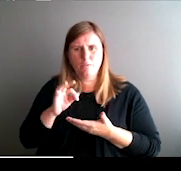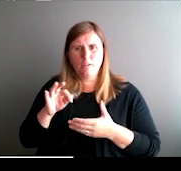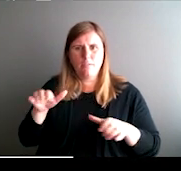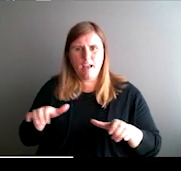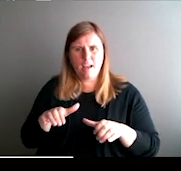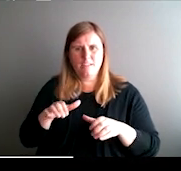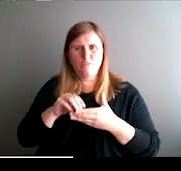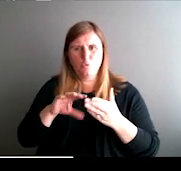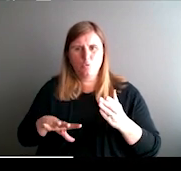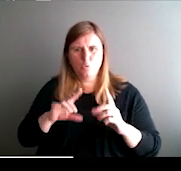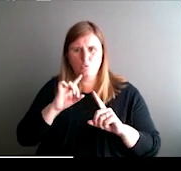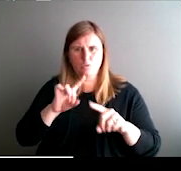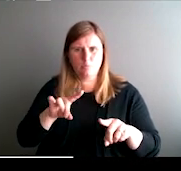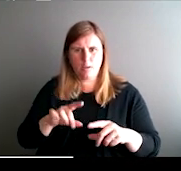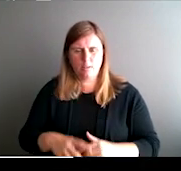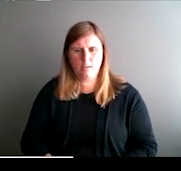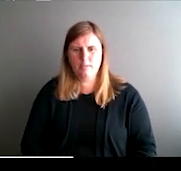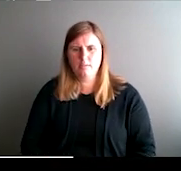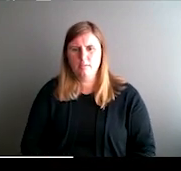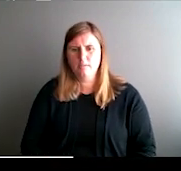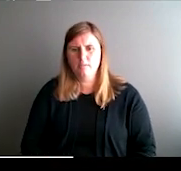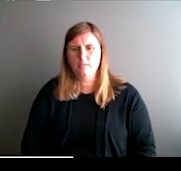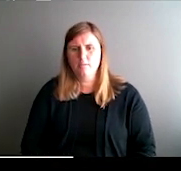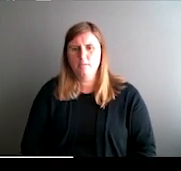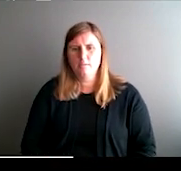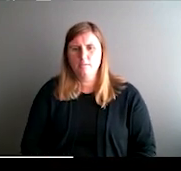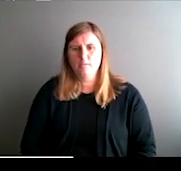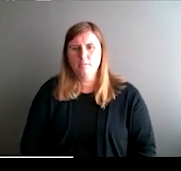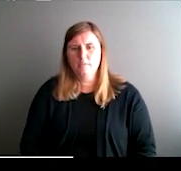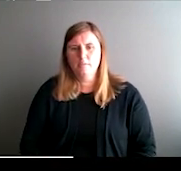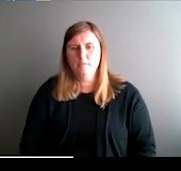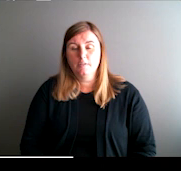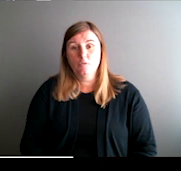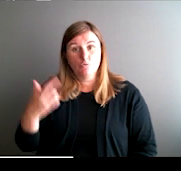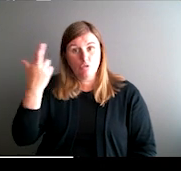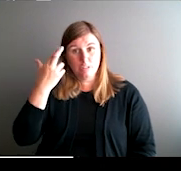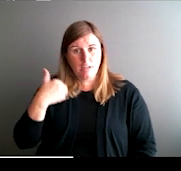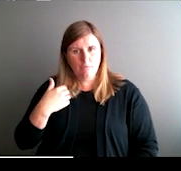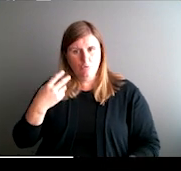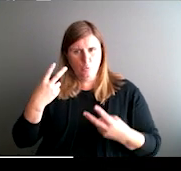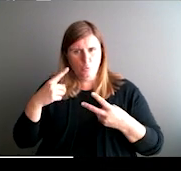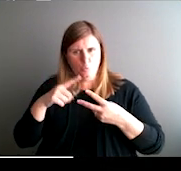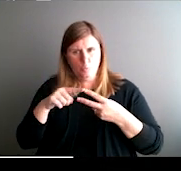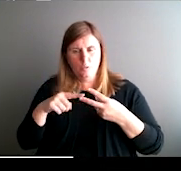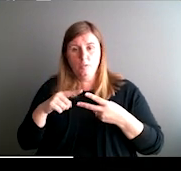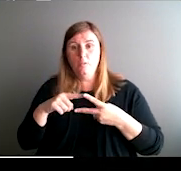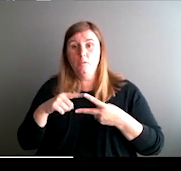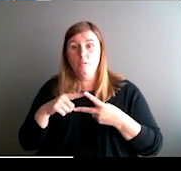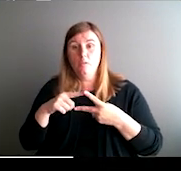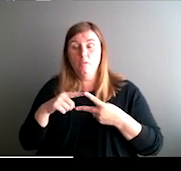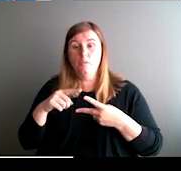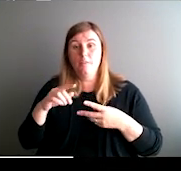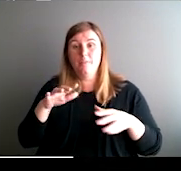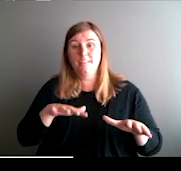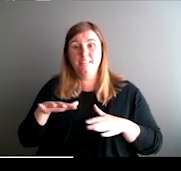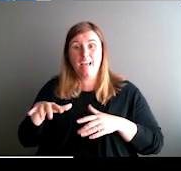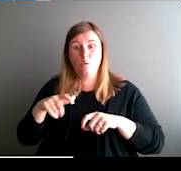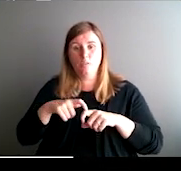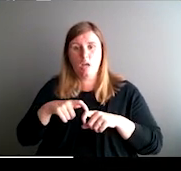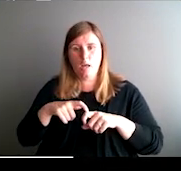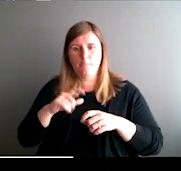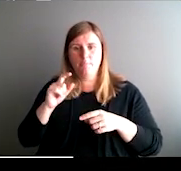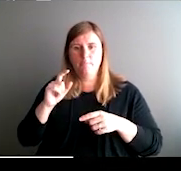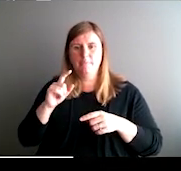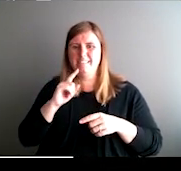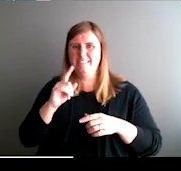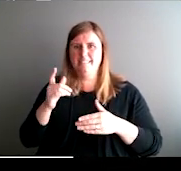student responding. The reason for this is twofold. The first is that downtime is deadly.